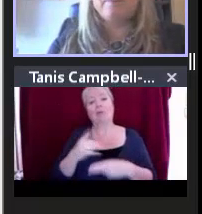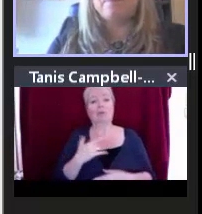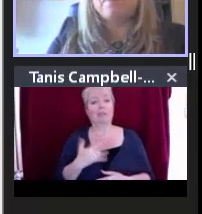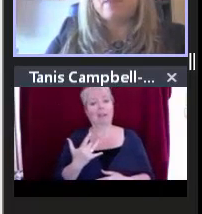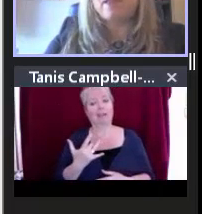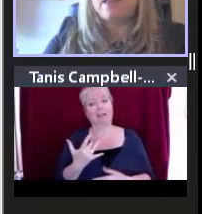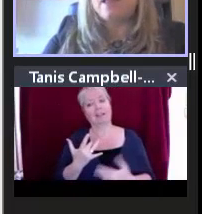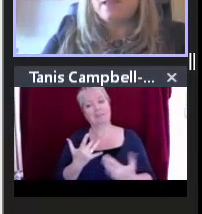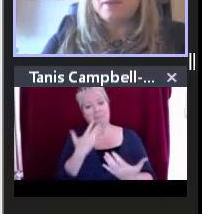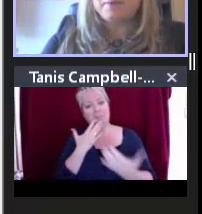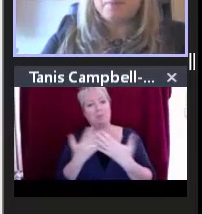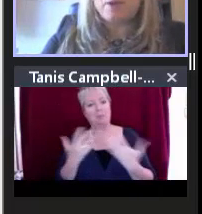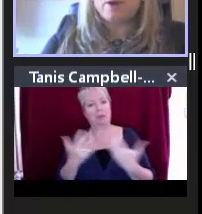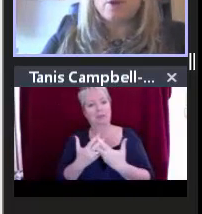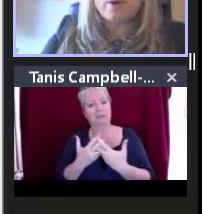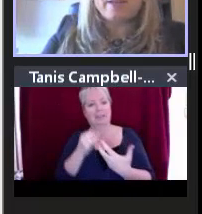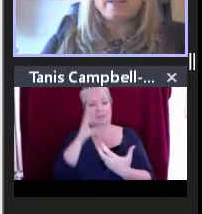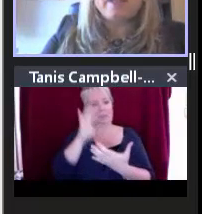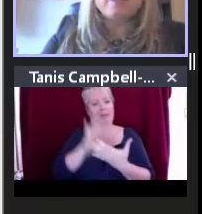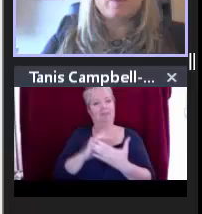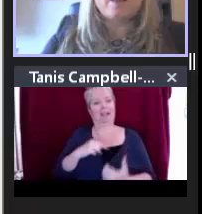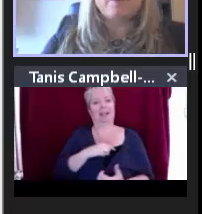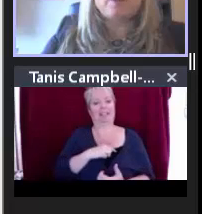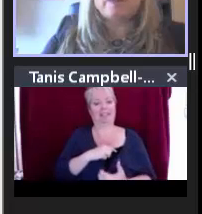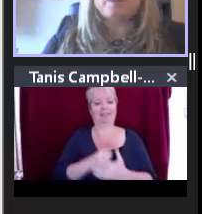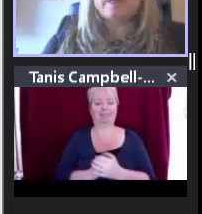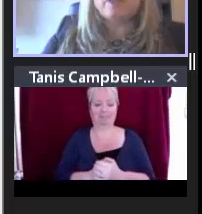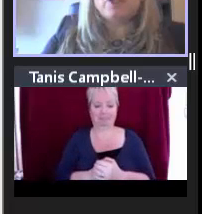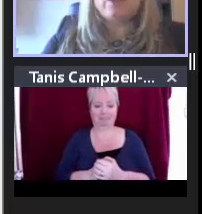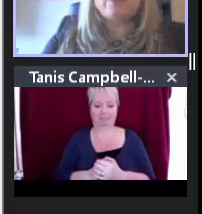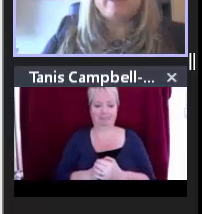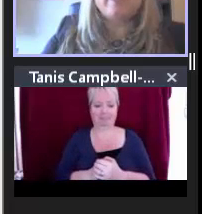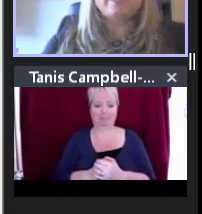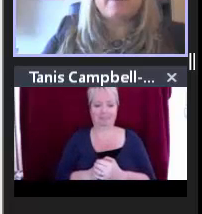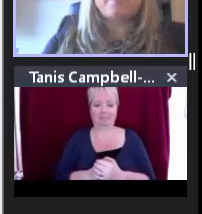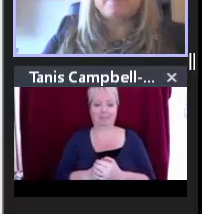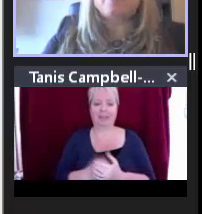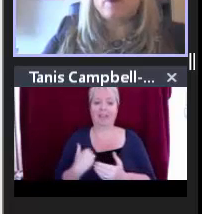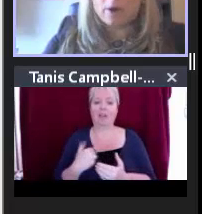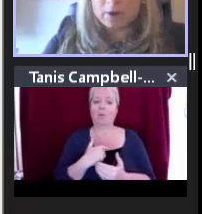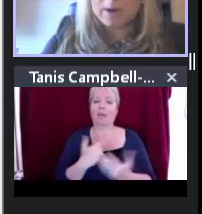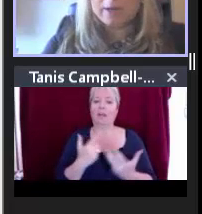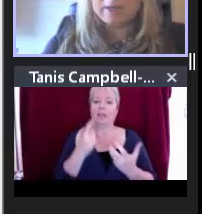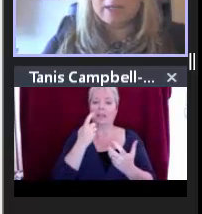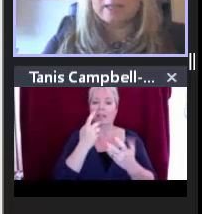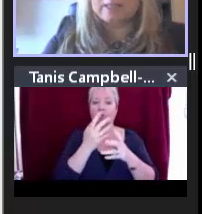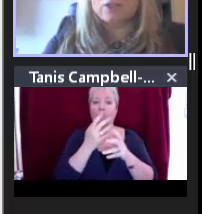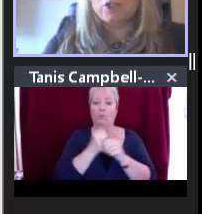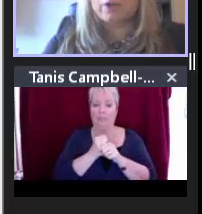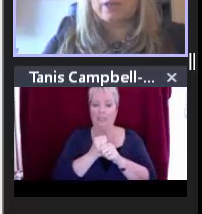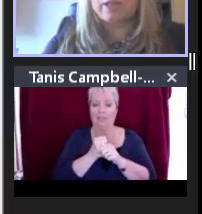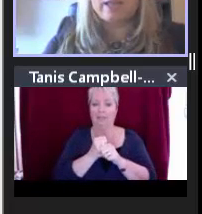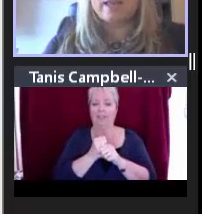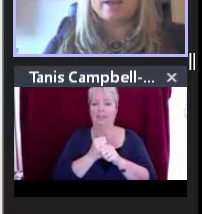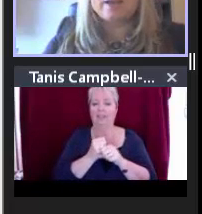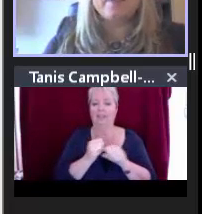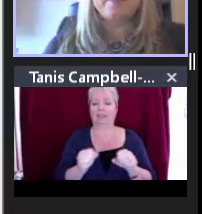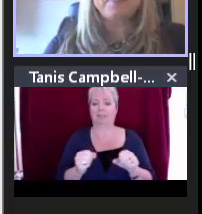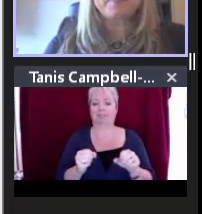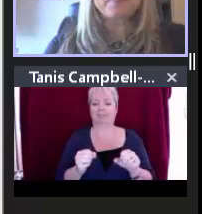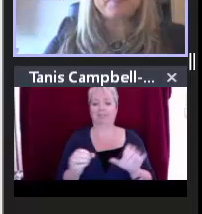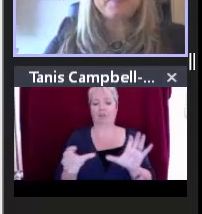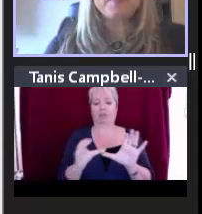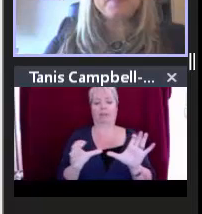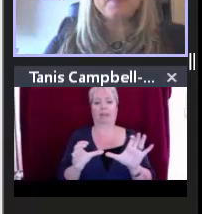in. We are accredited as well, which was a real achievement. So we are accredited as a charity in